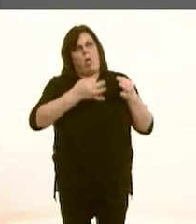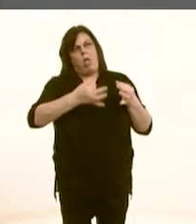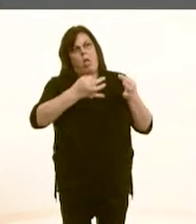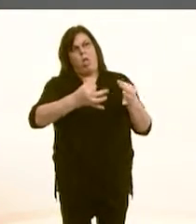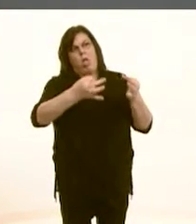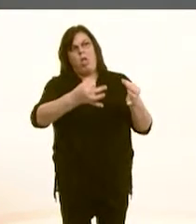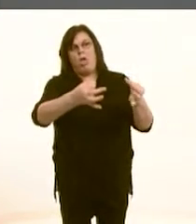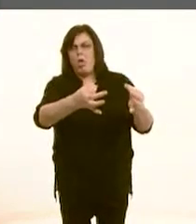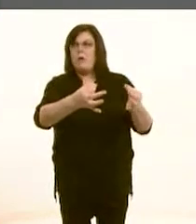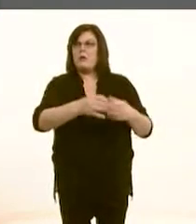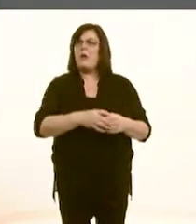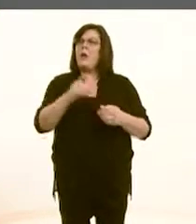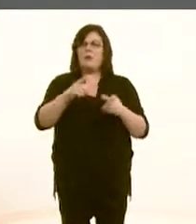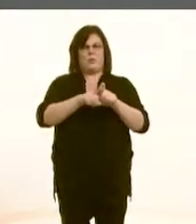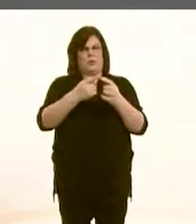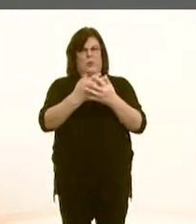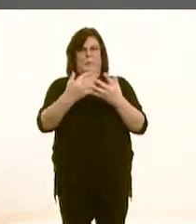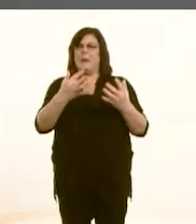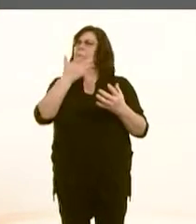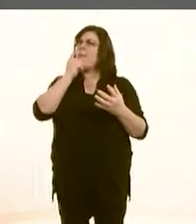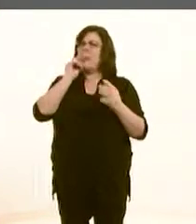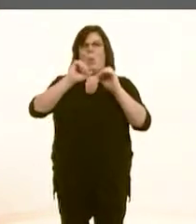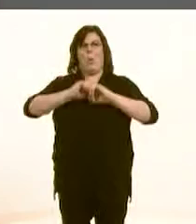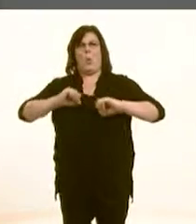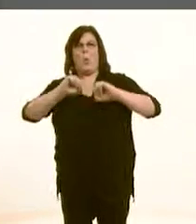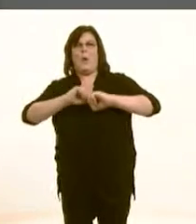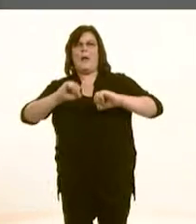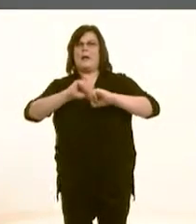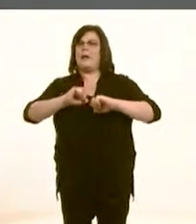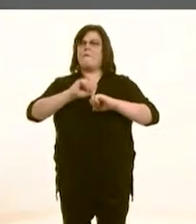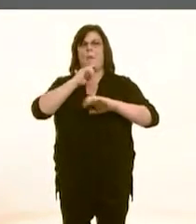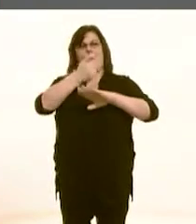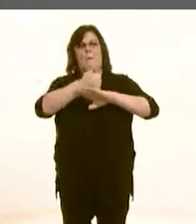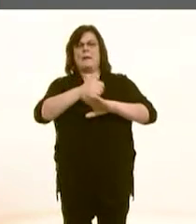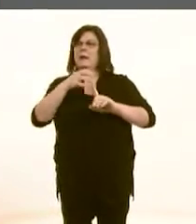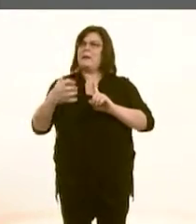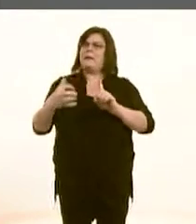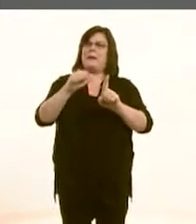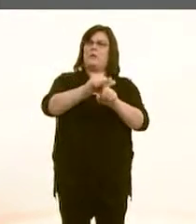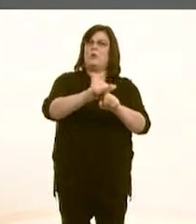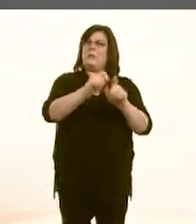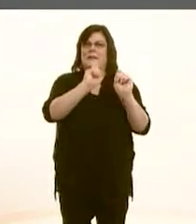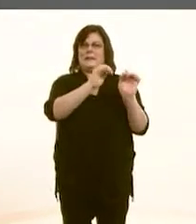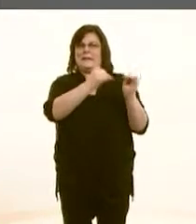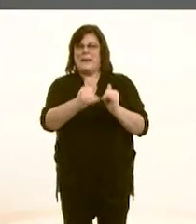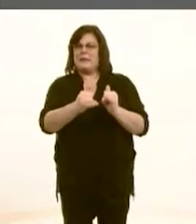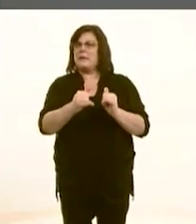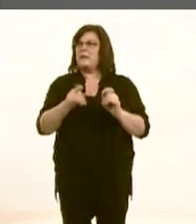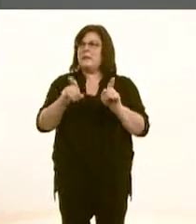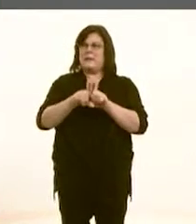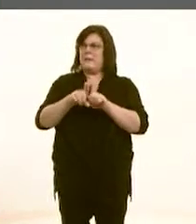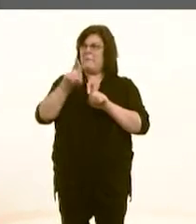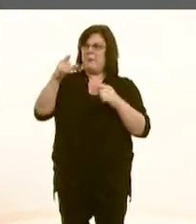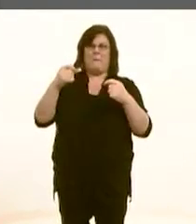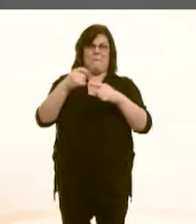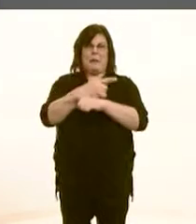the same way as that there are too many people waiting for some basic diagnostic tests, just in the same way as you've missed targets